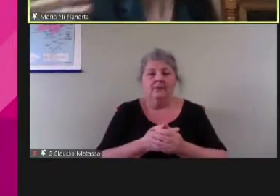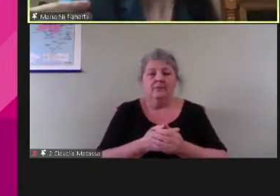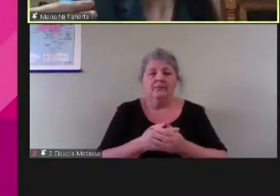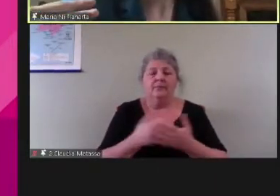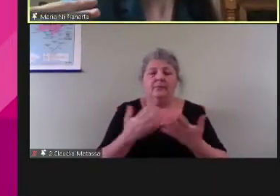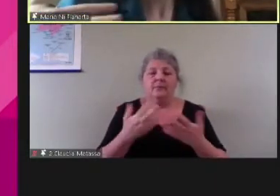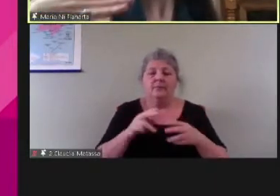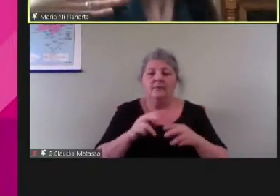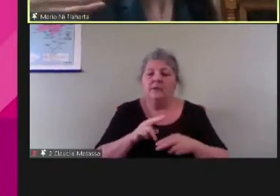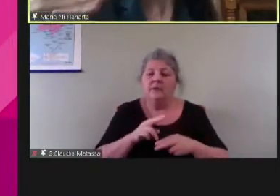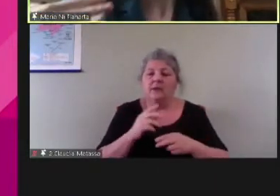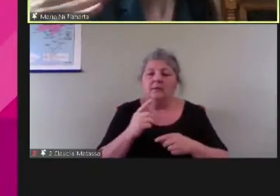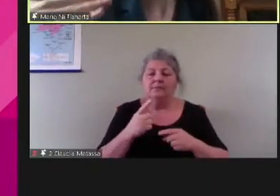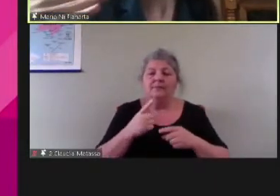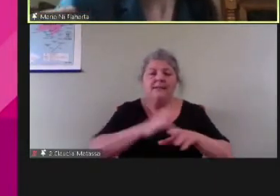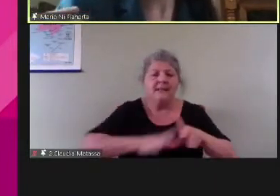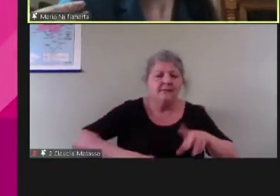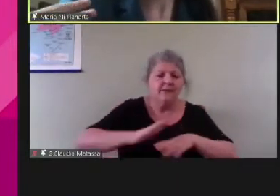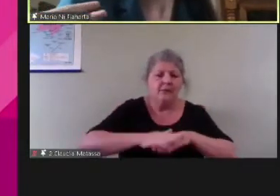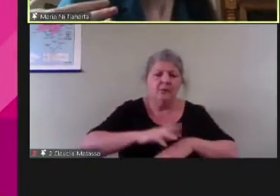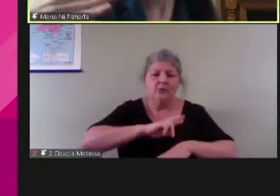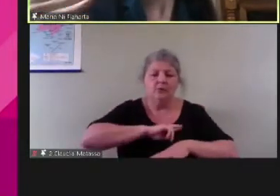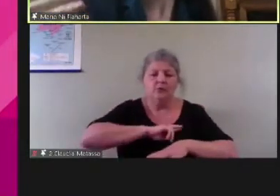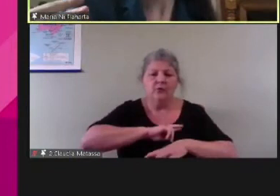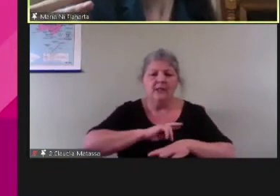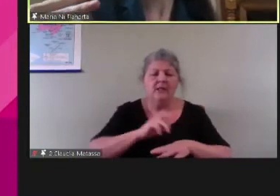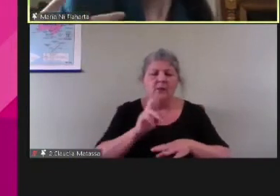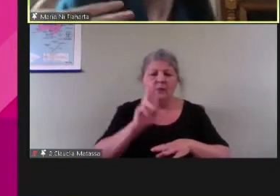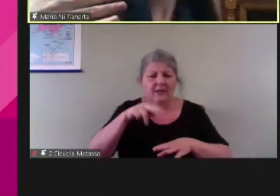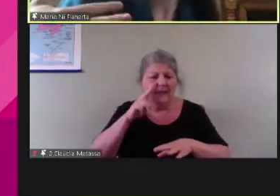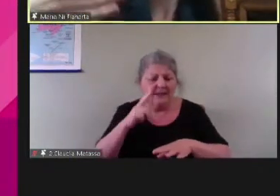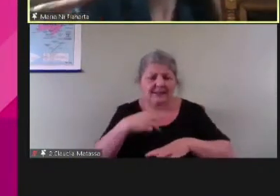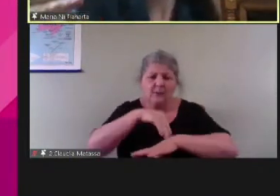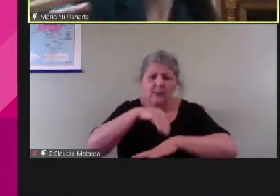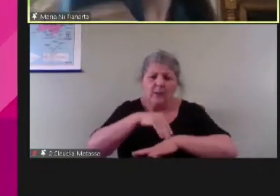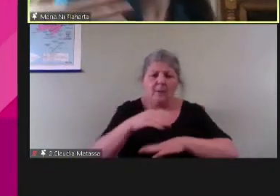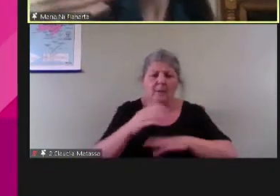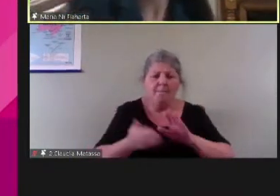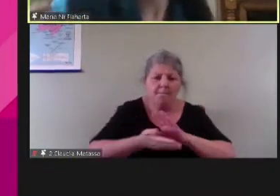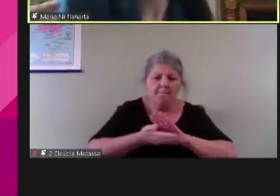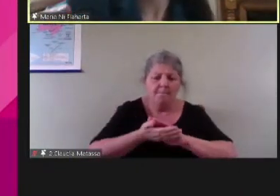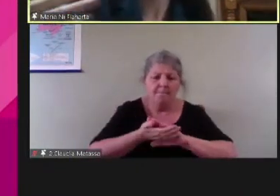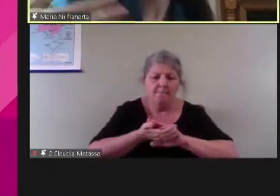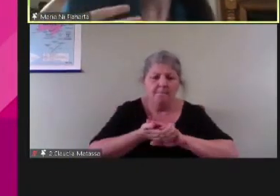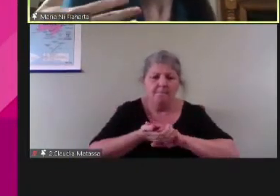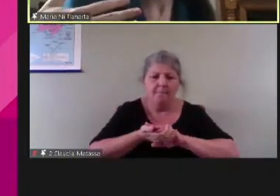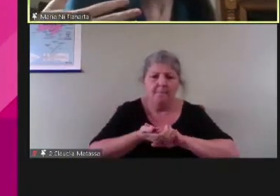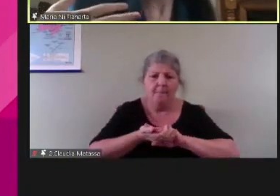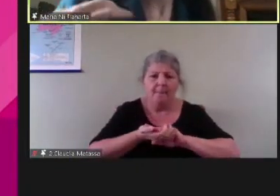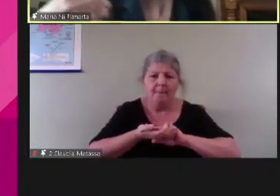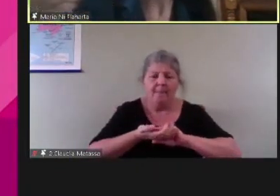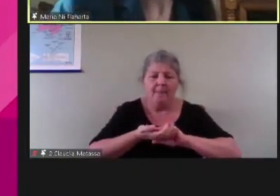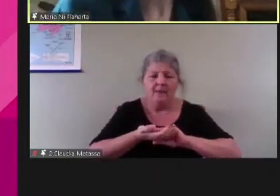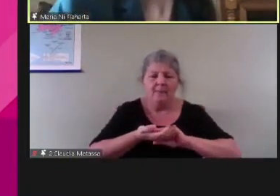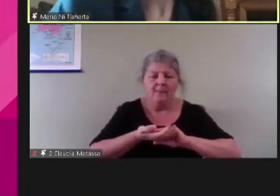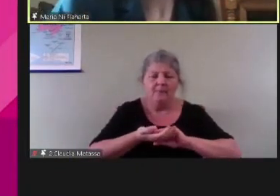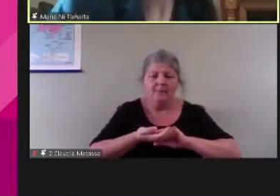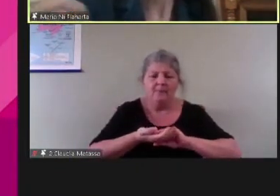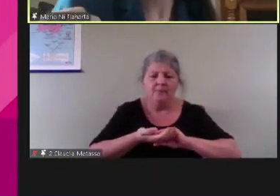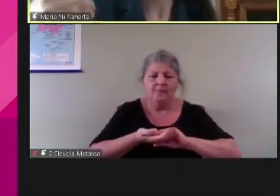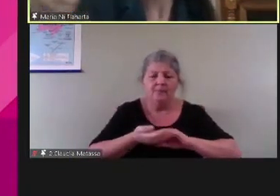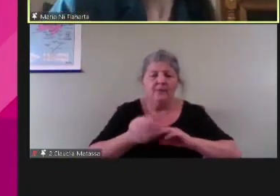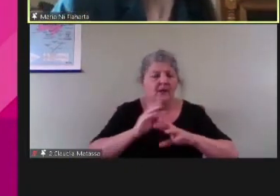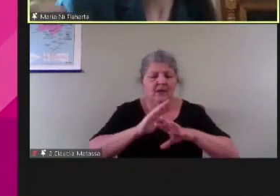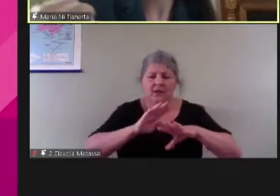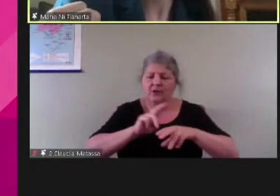was built environment a really significant problem, which it is, even if buildings are up to like M standards, they're not completely